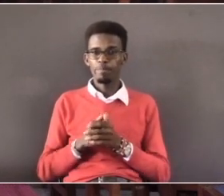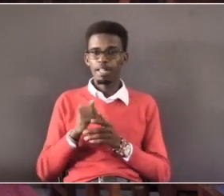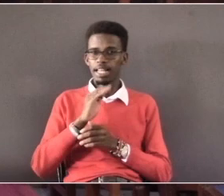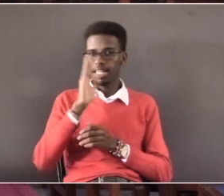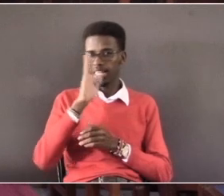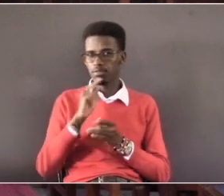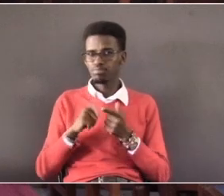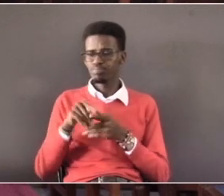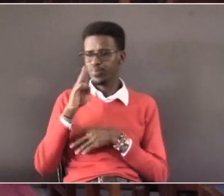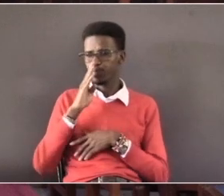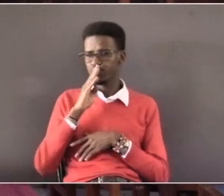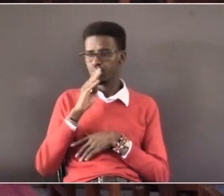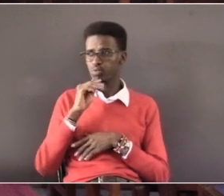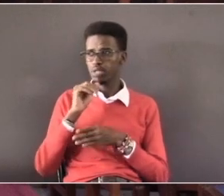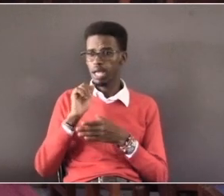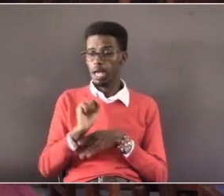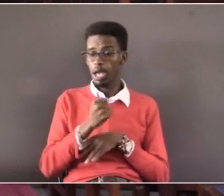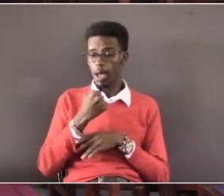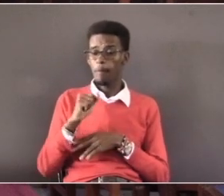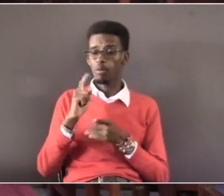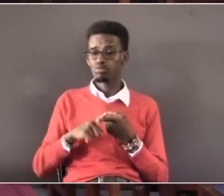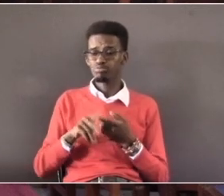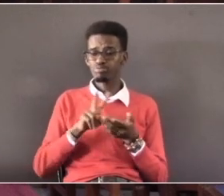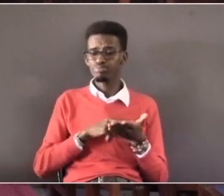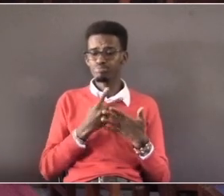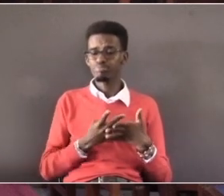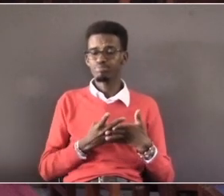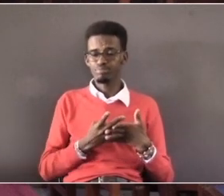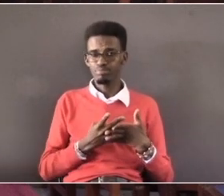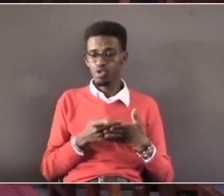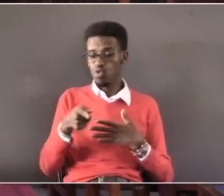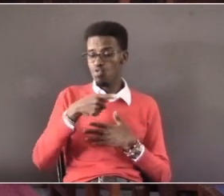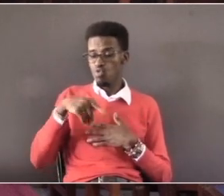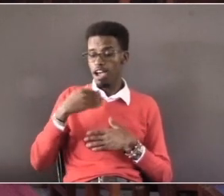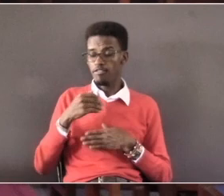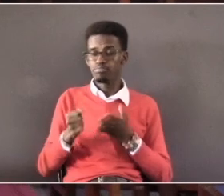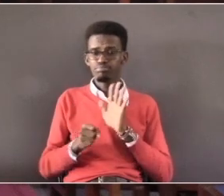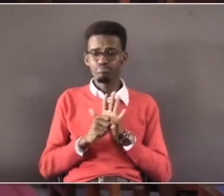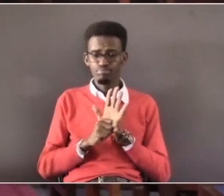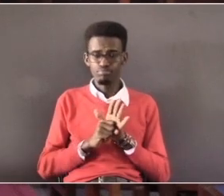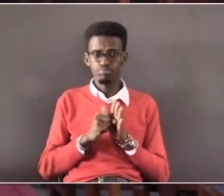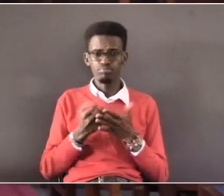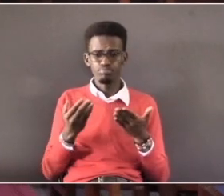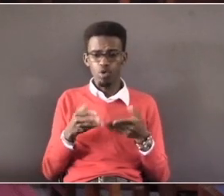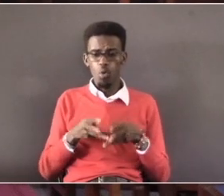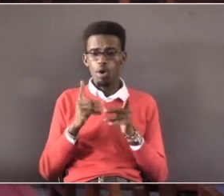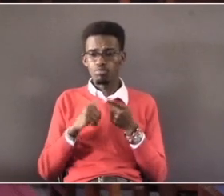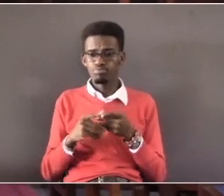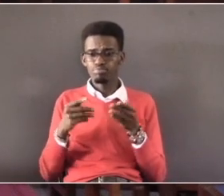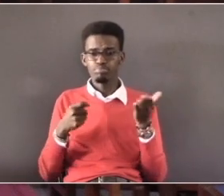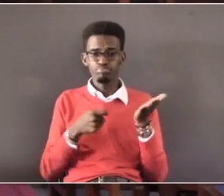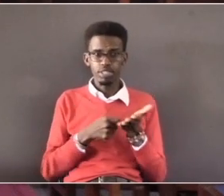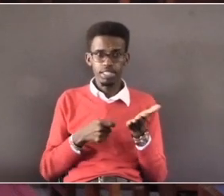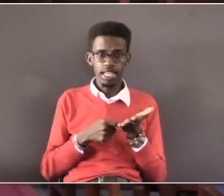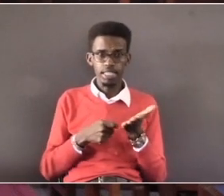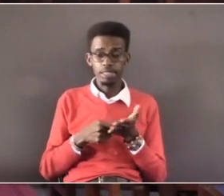loan any amount you cannot afford to lose. We have so many platforms when it comes to the digital platforms,